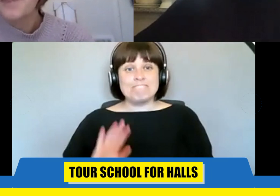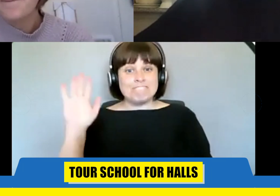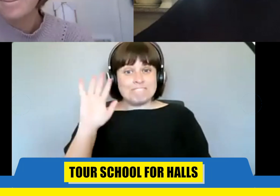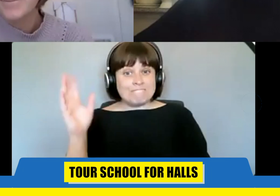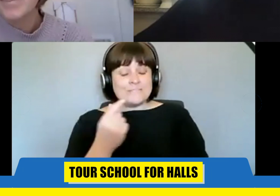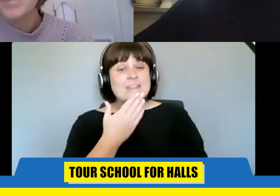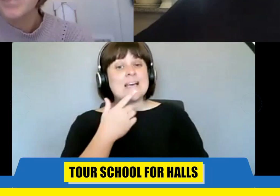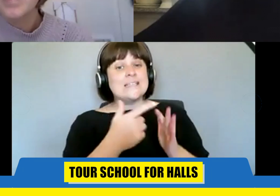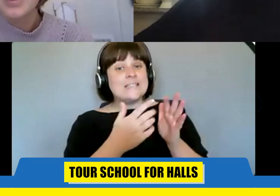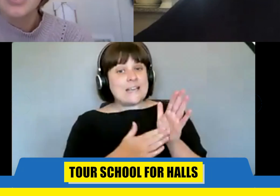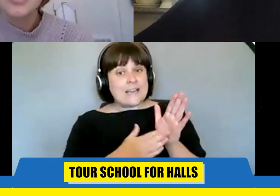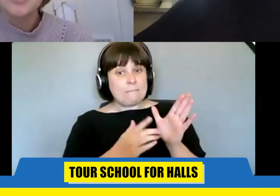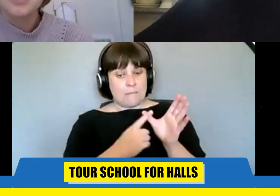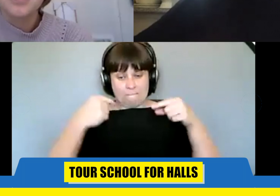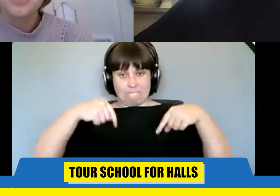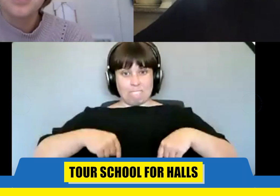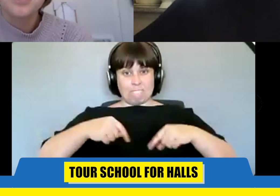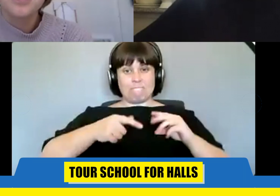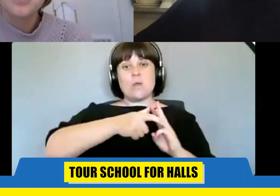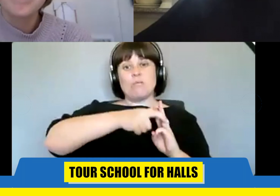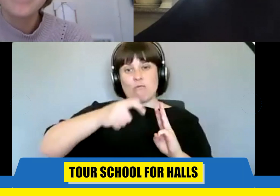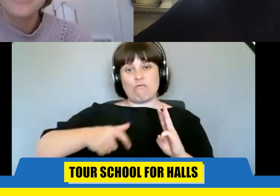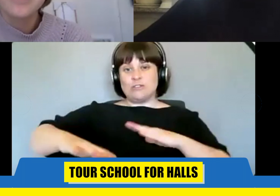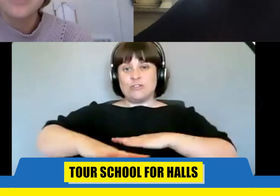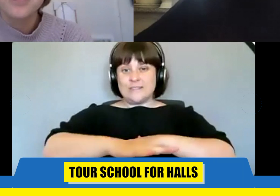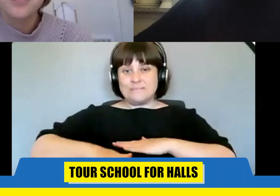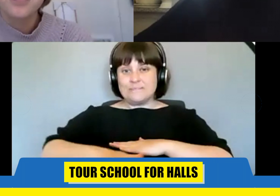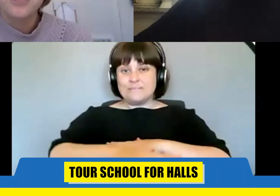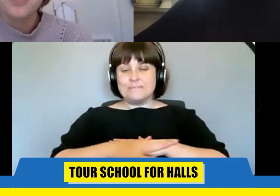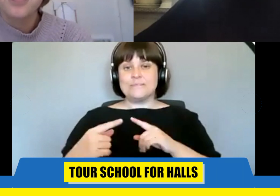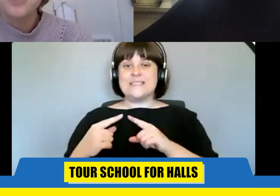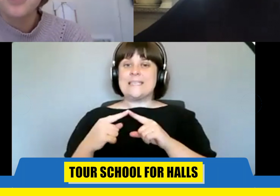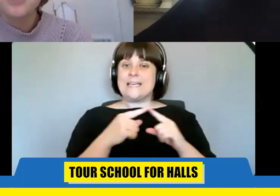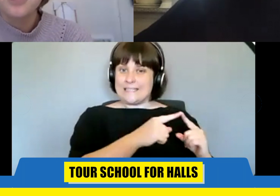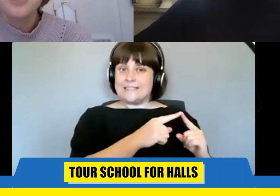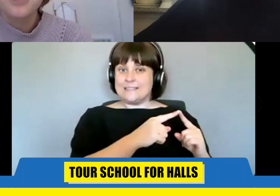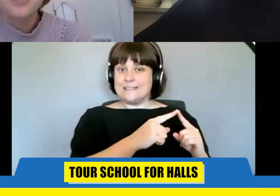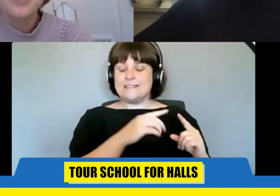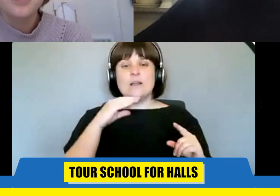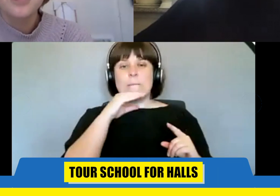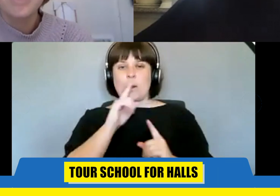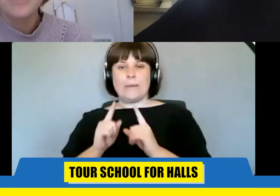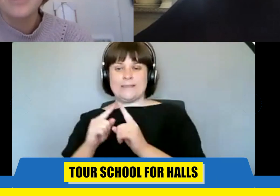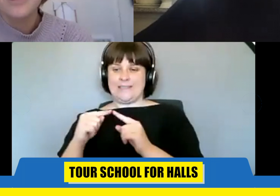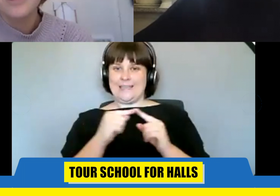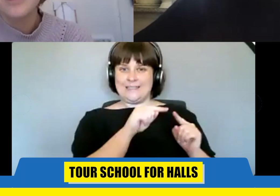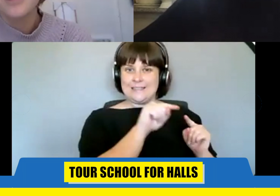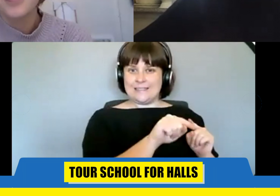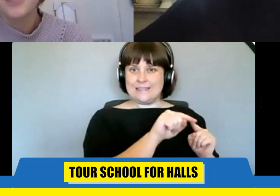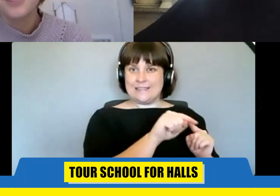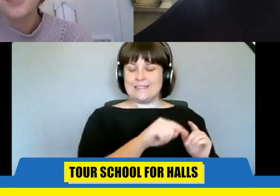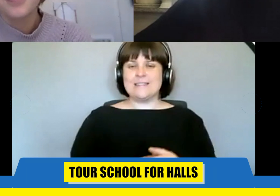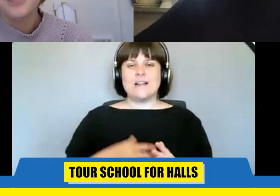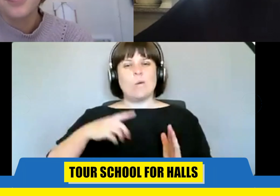also speaking to you from Wurundjeri land, out east from Melbourne CBD, and want to